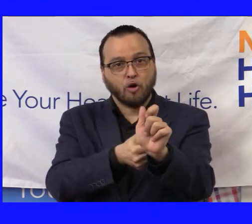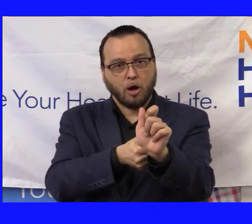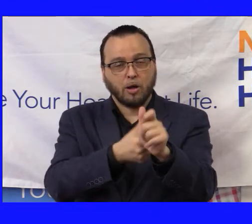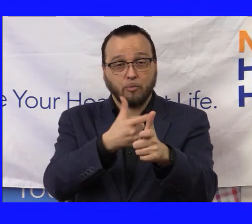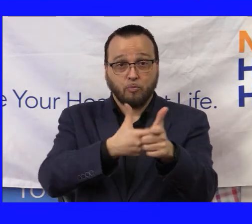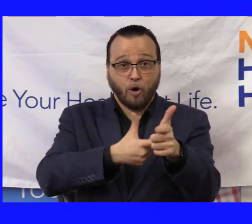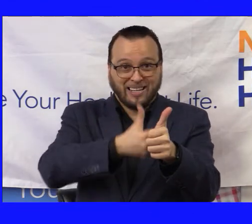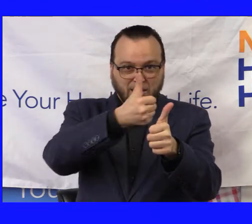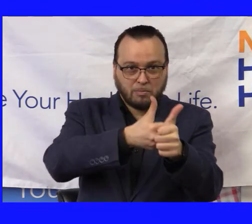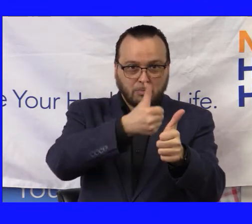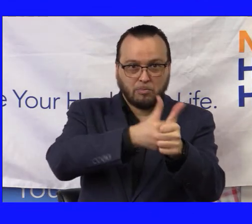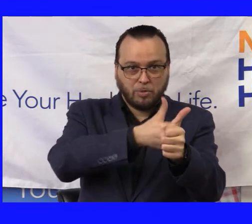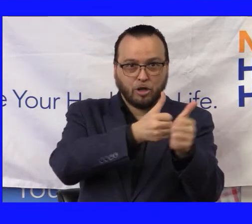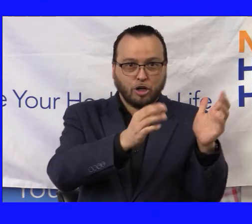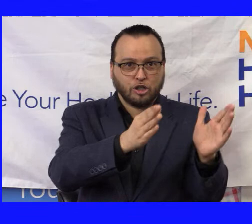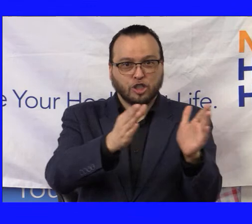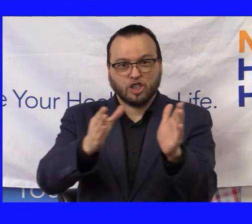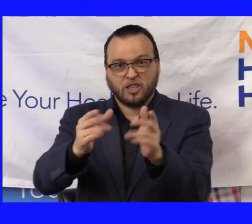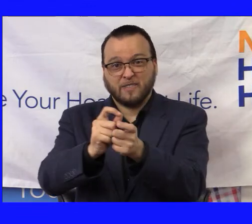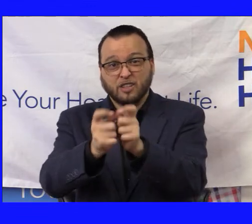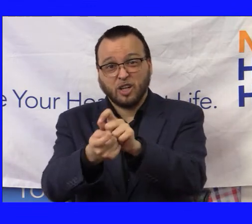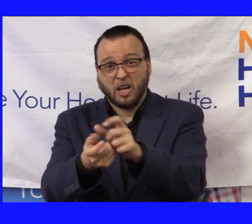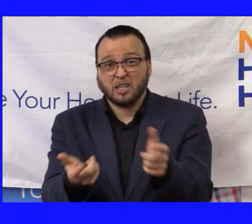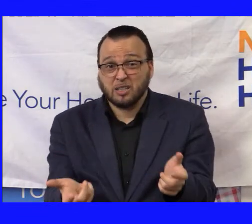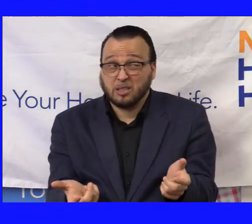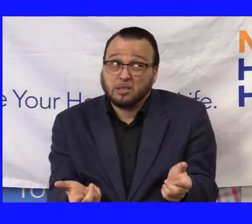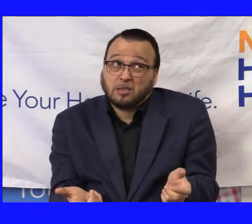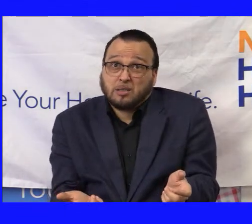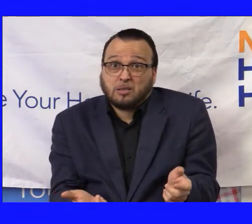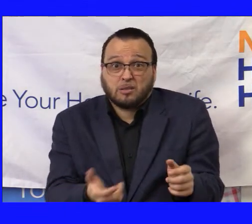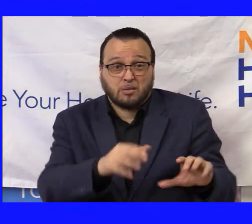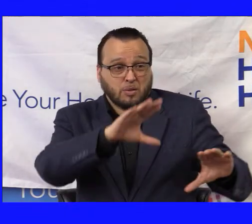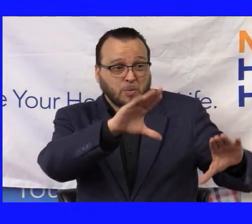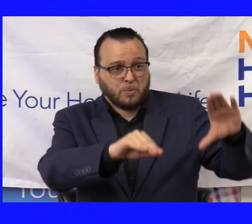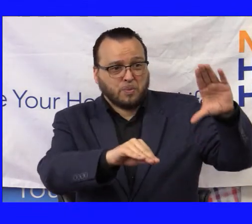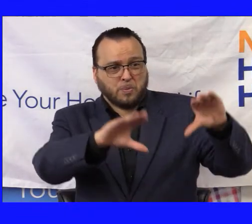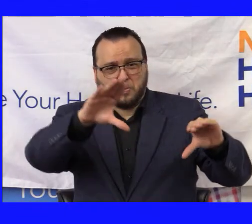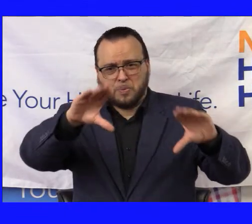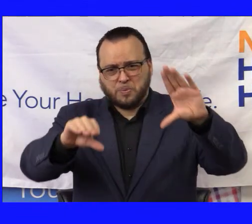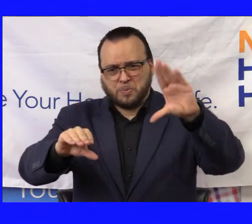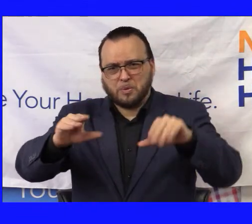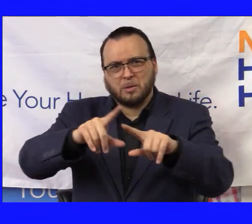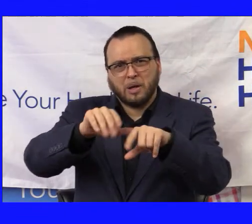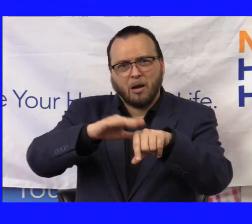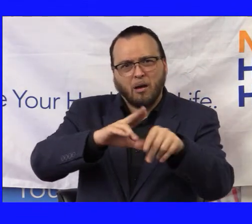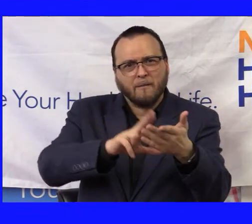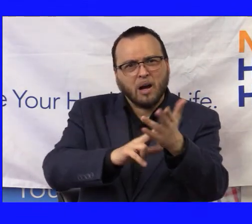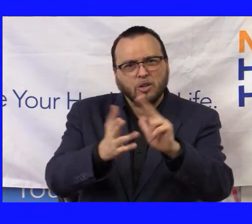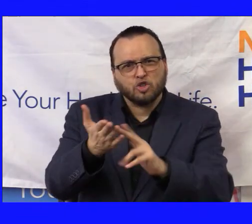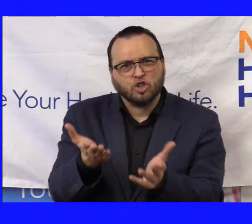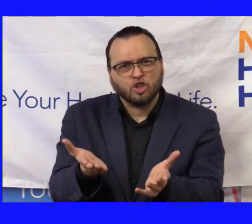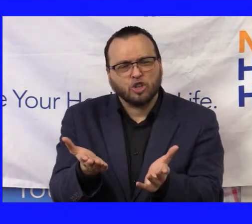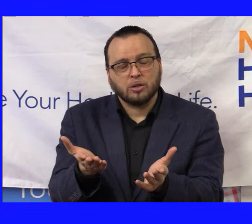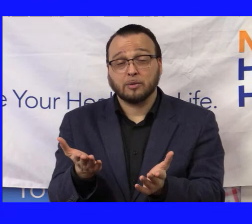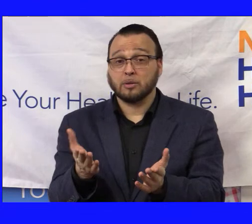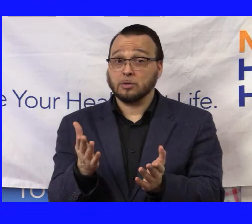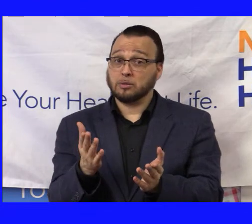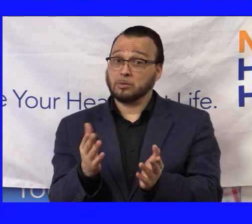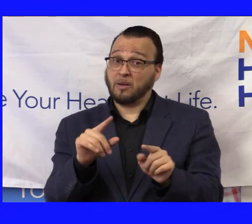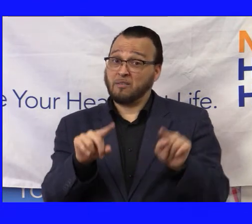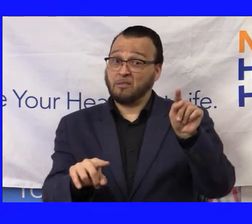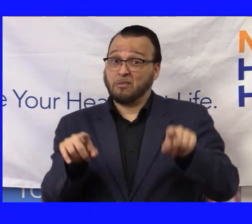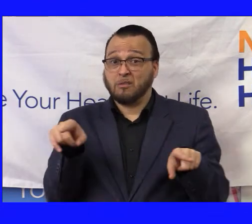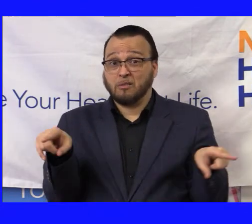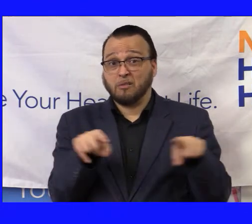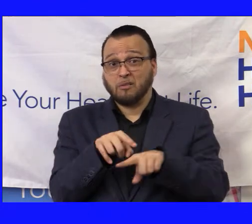So definitely there is an economy of scale. So my concern is that at this